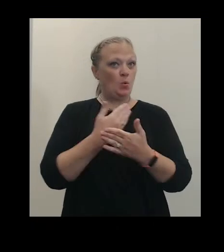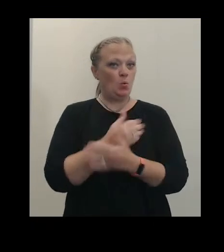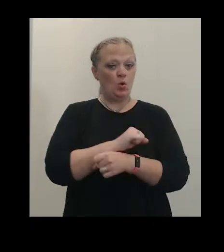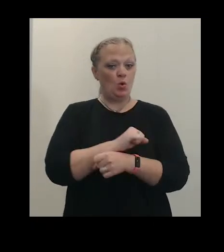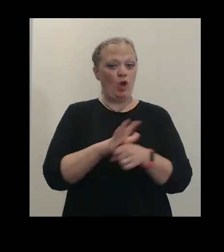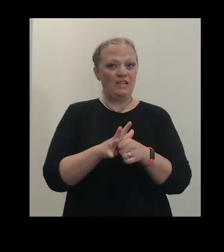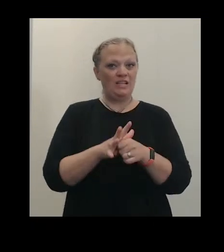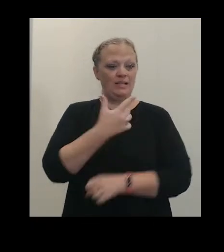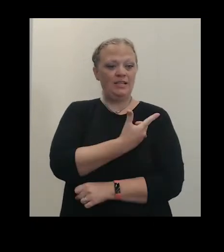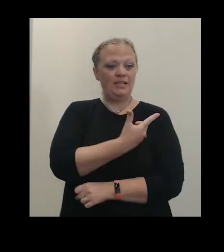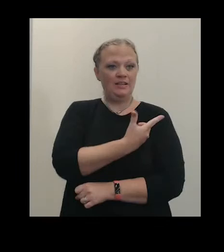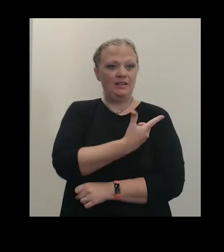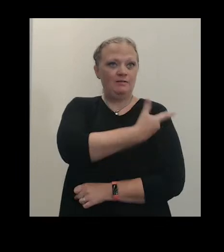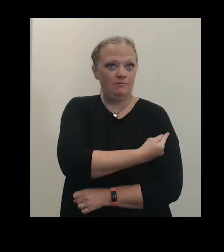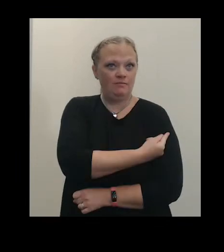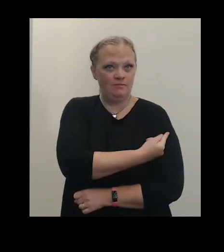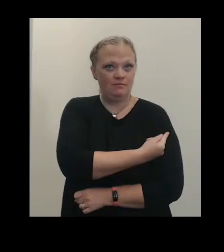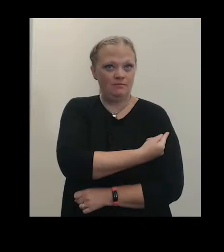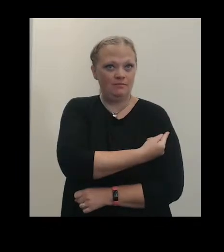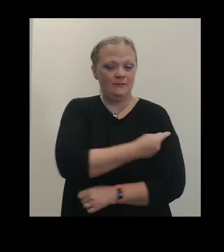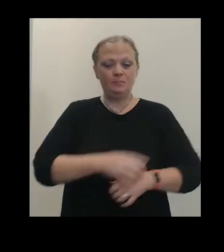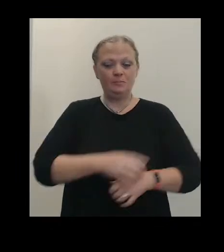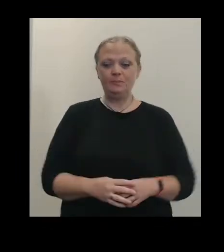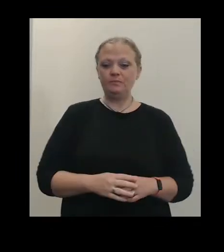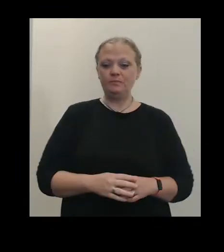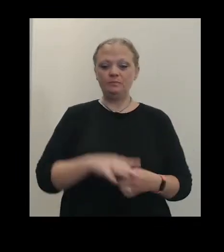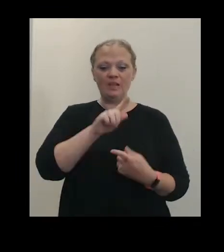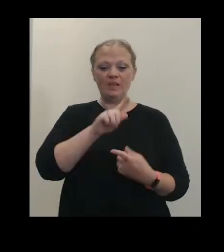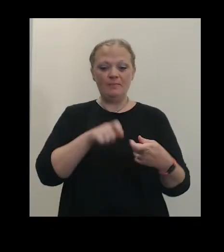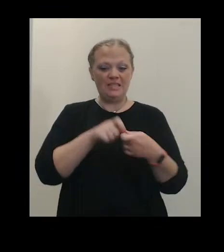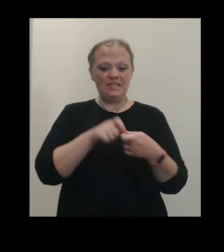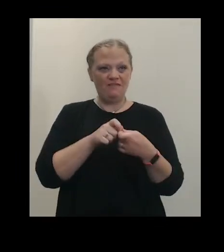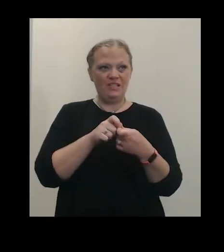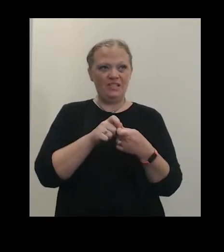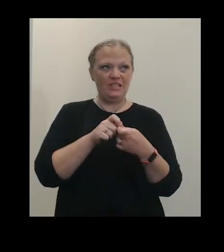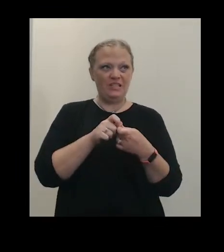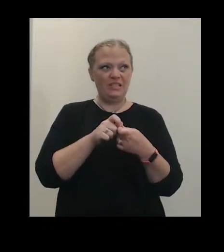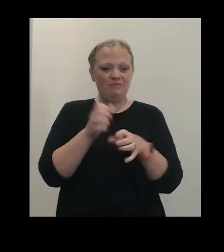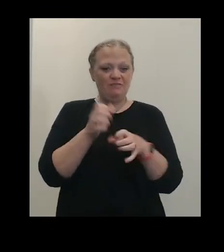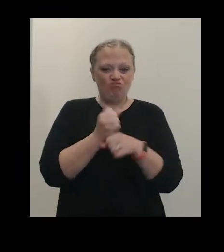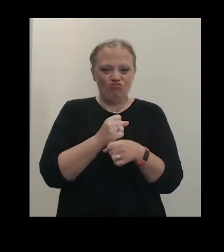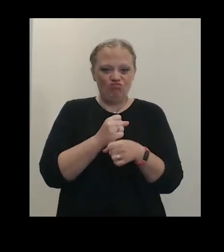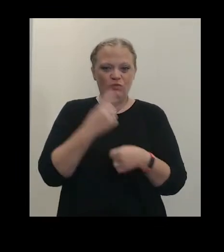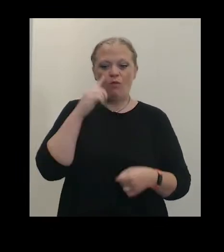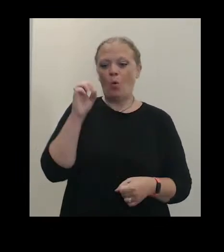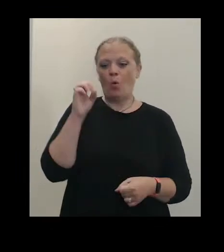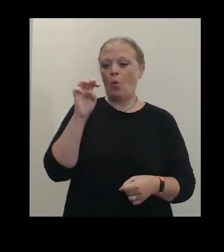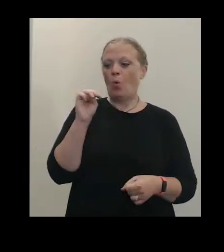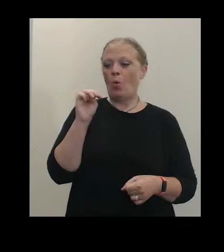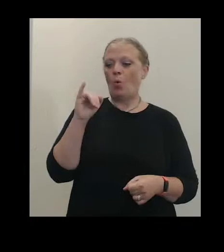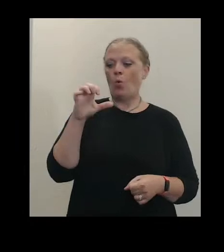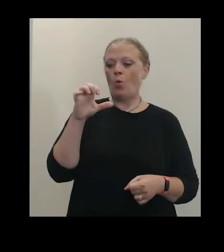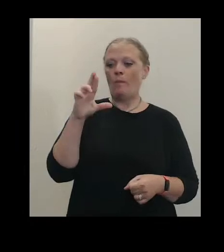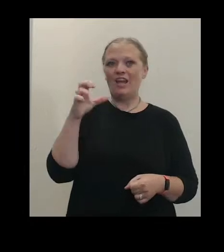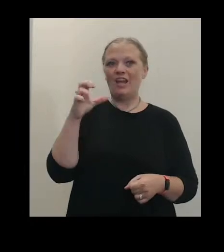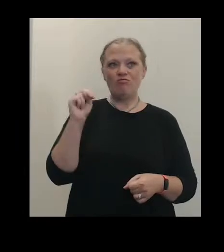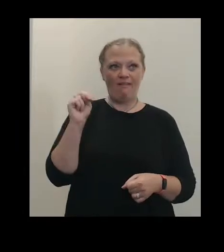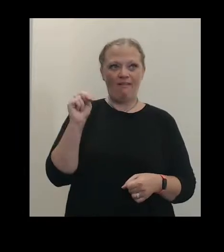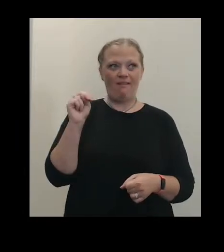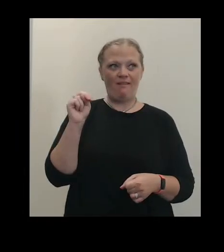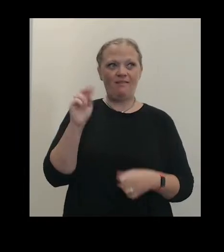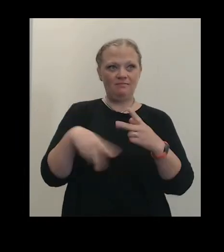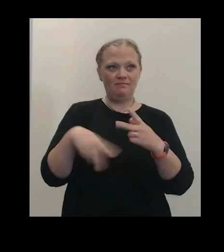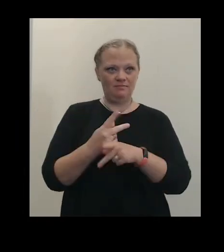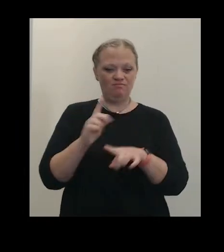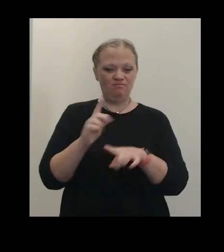COVID-19 vaccine shot, which is specifically formulated for the Omicron variants to address